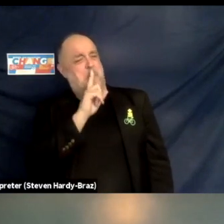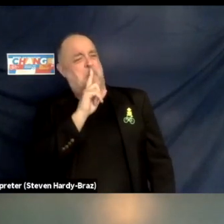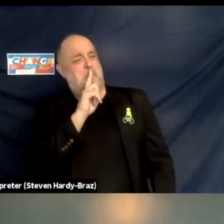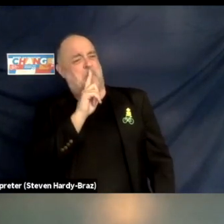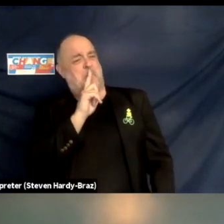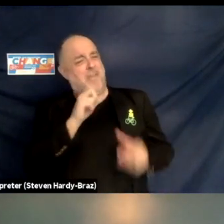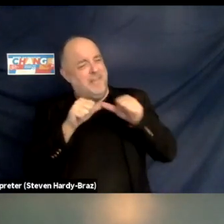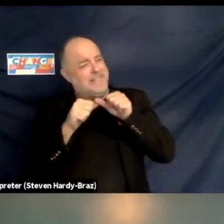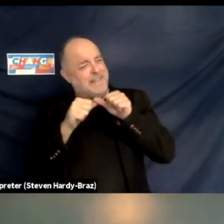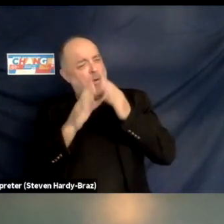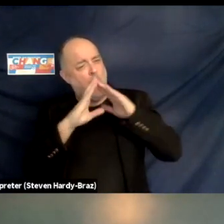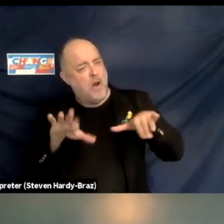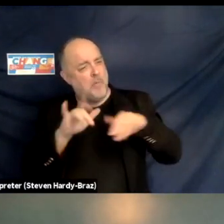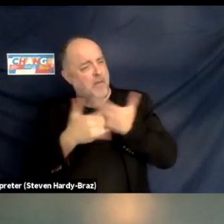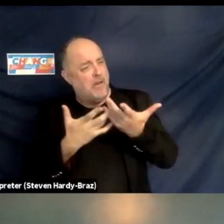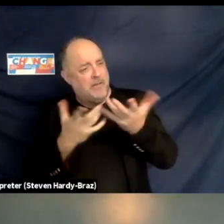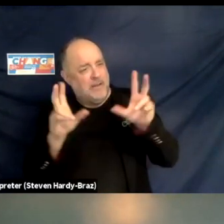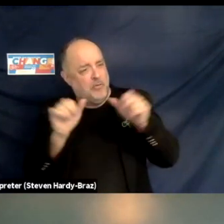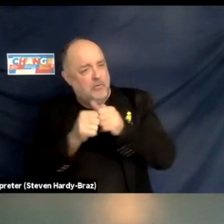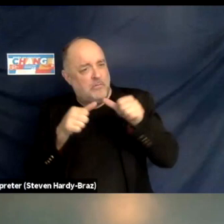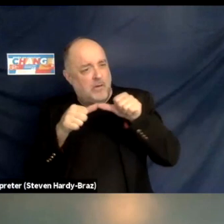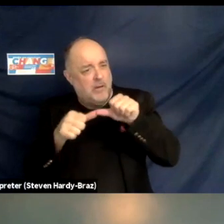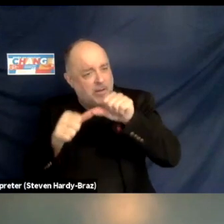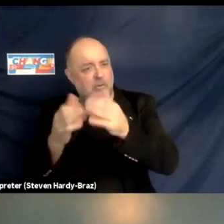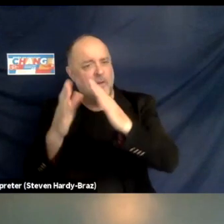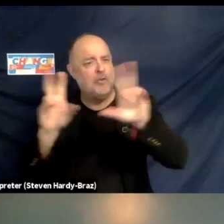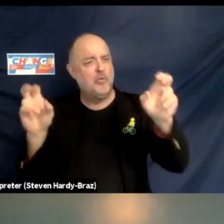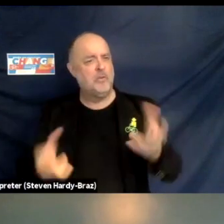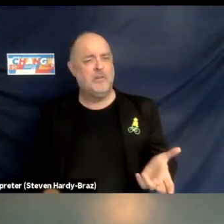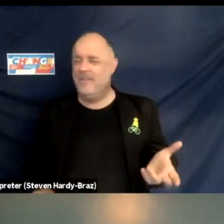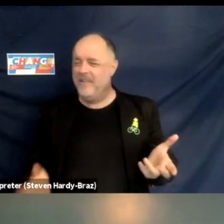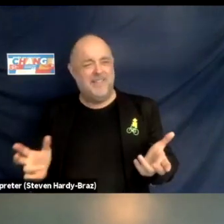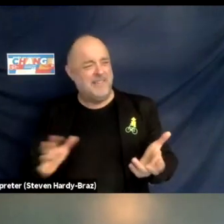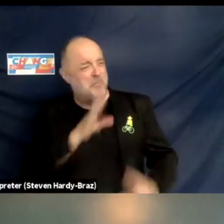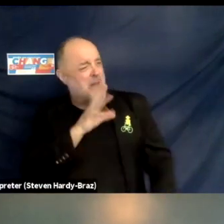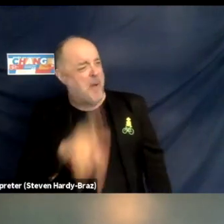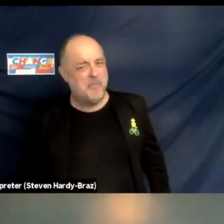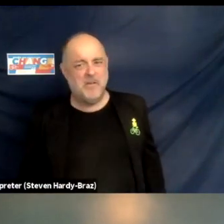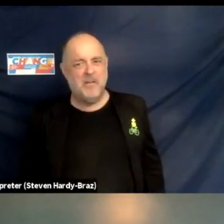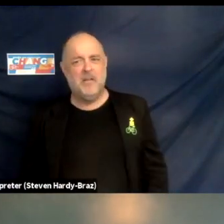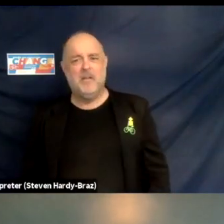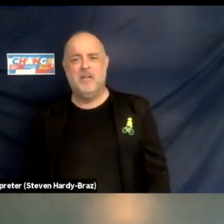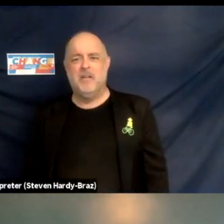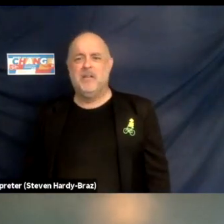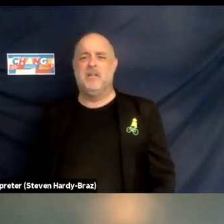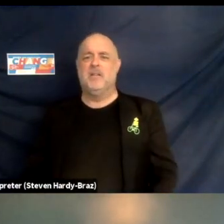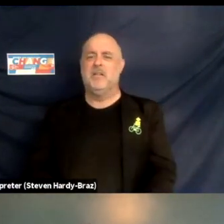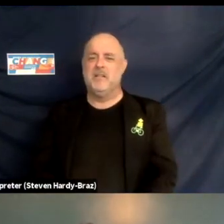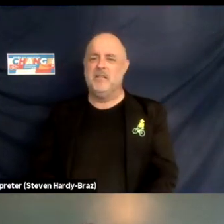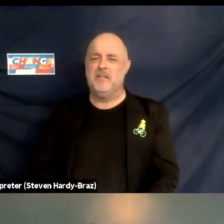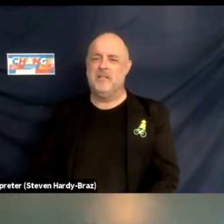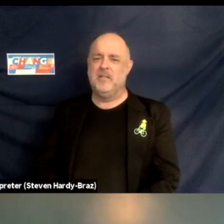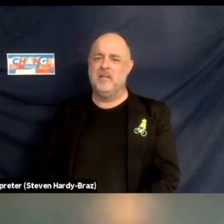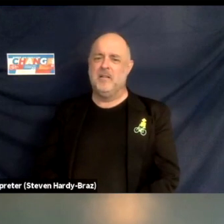helps to perpetuate those very issues. We need you to be vocal when you have concerns about our plight, and we need you to do that